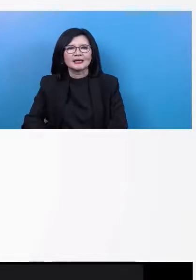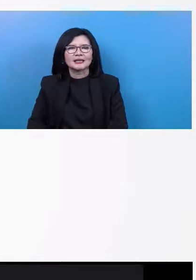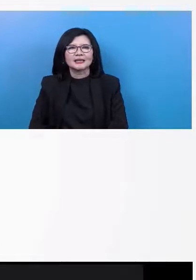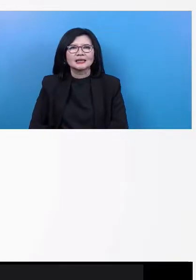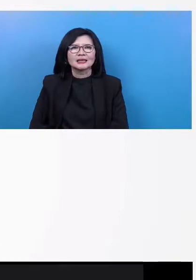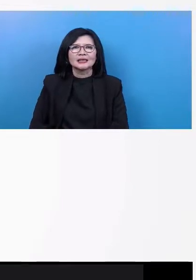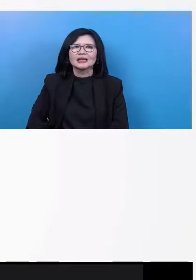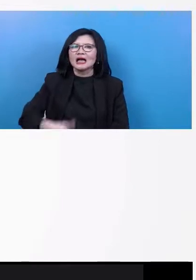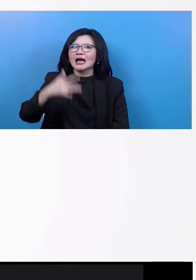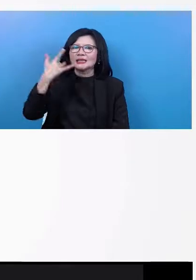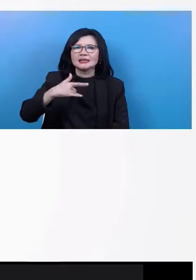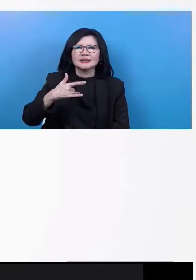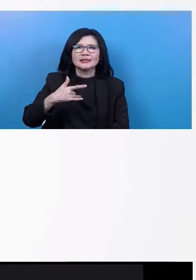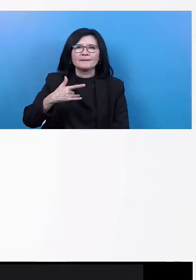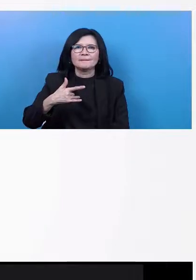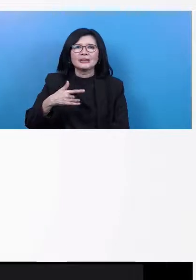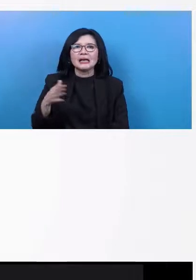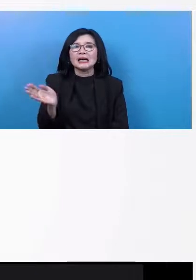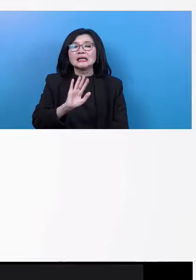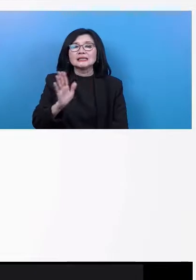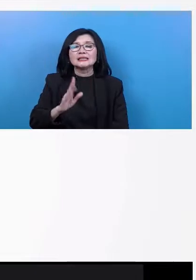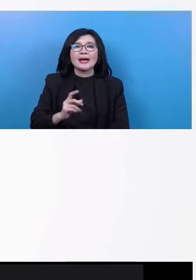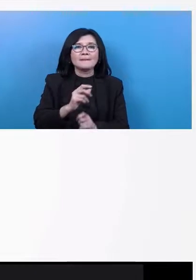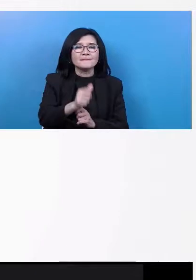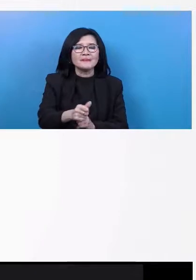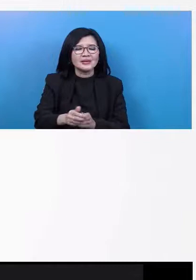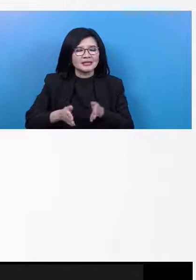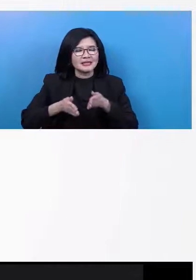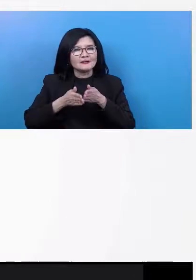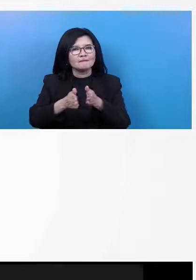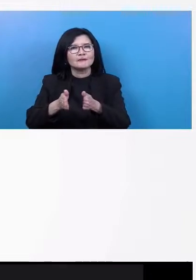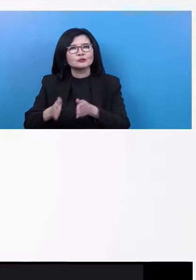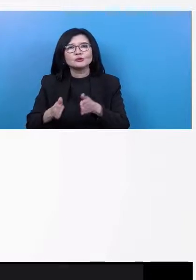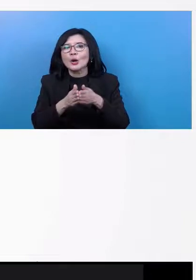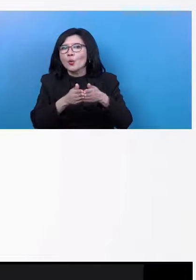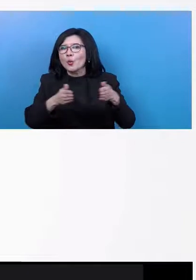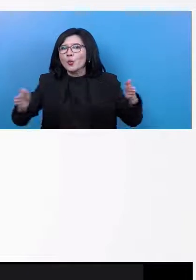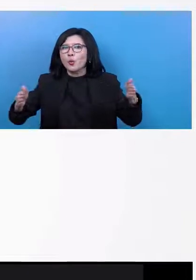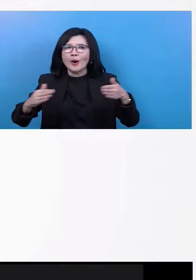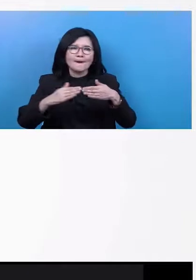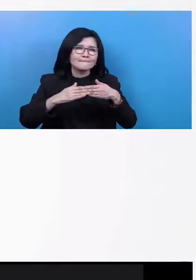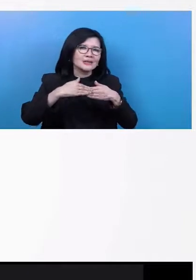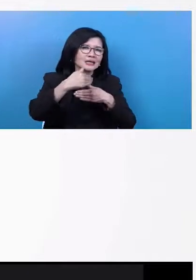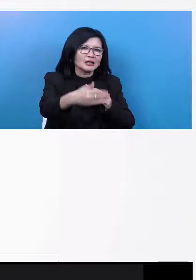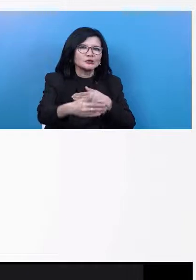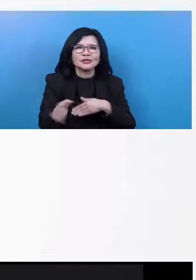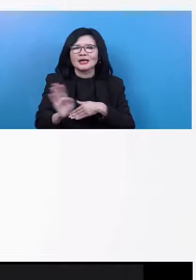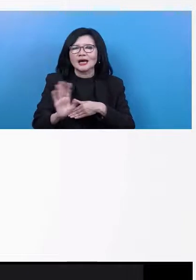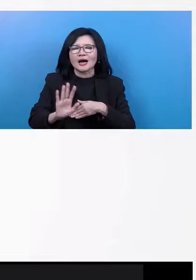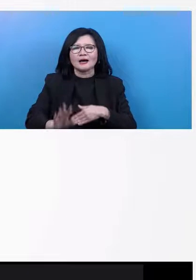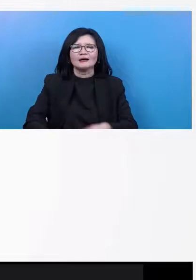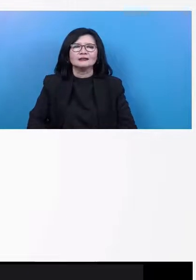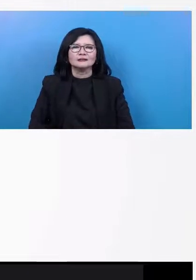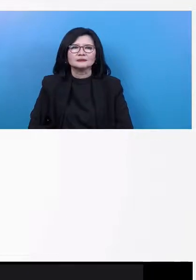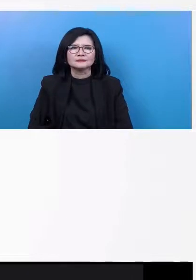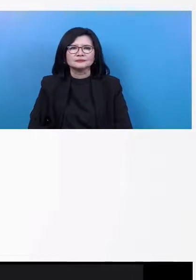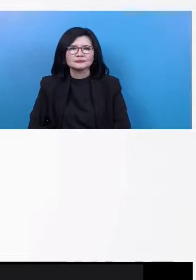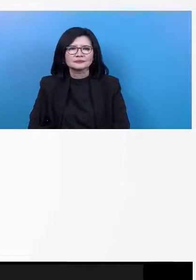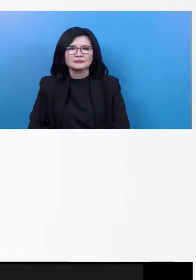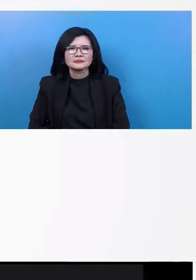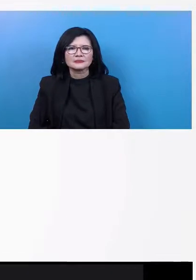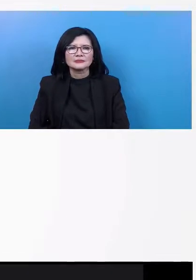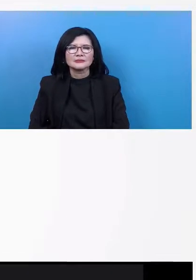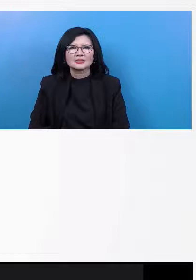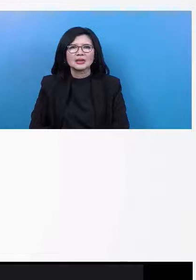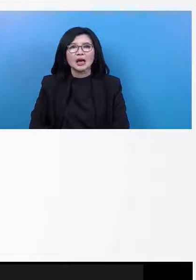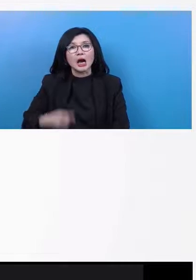sustainable long-term infrastructure rebuilds, and that's what needs to happen. And I think if the insurance industry, certainly the